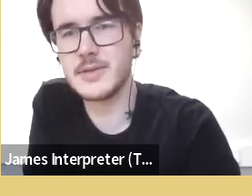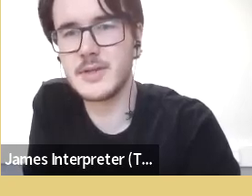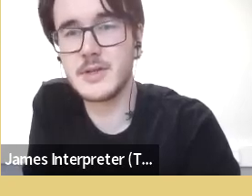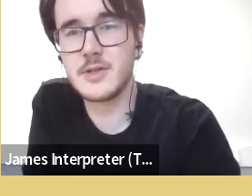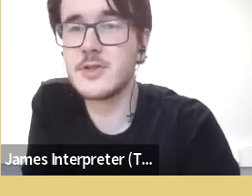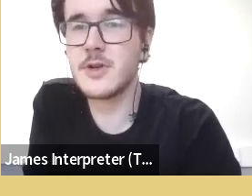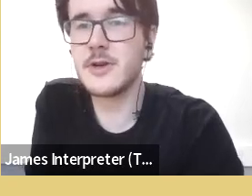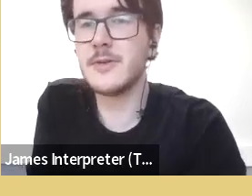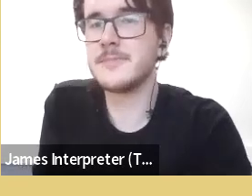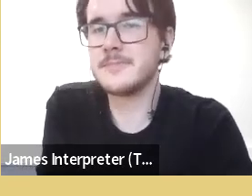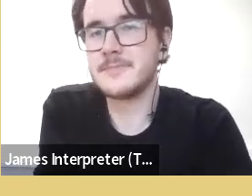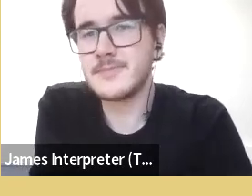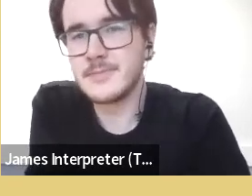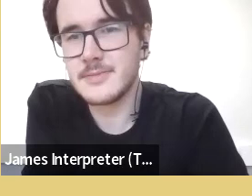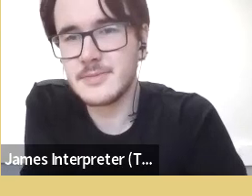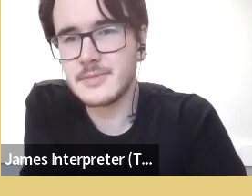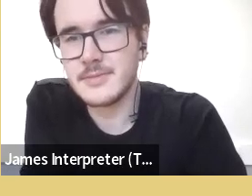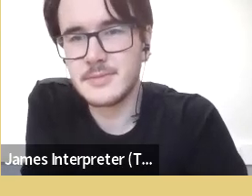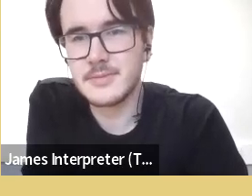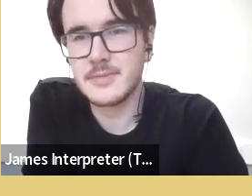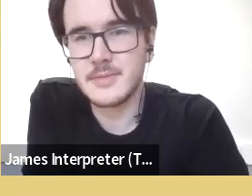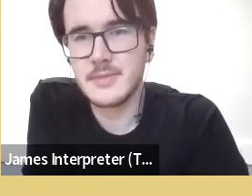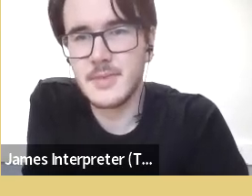Coffee. Sugar.